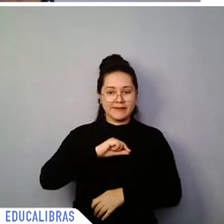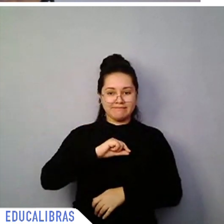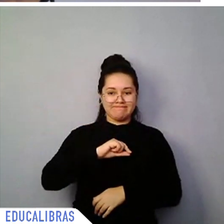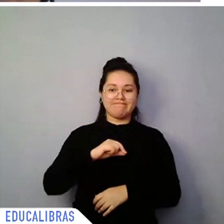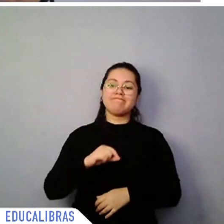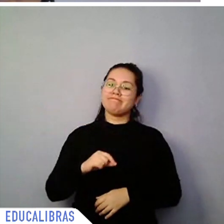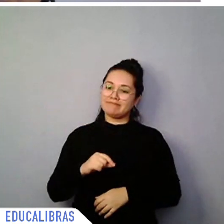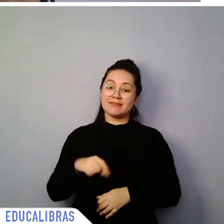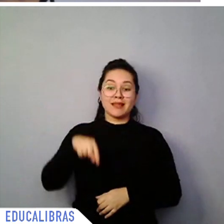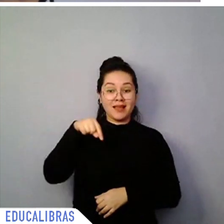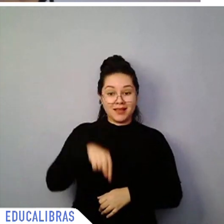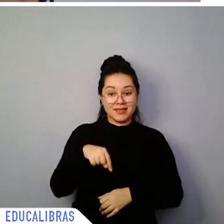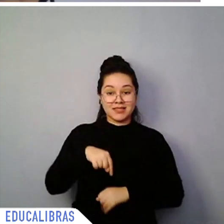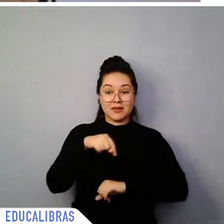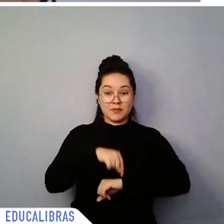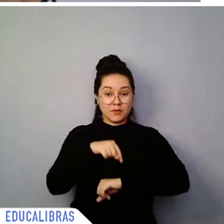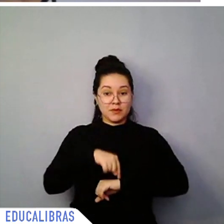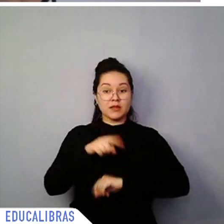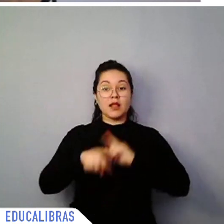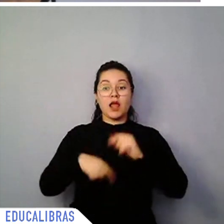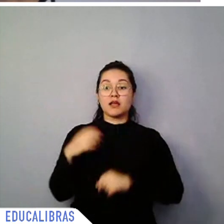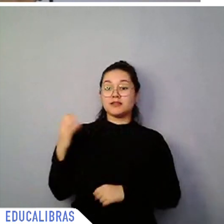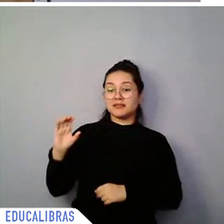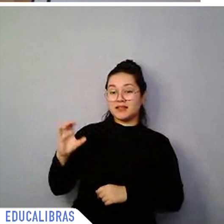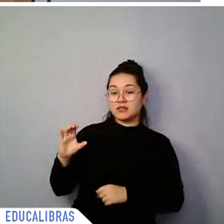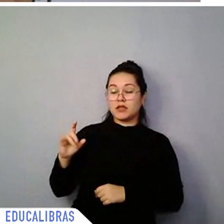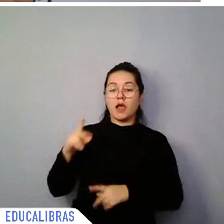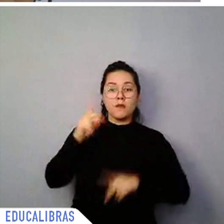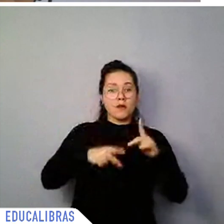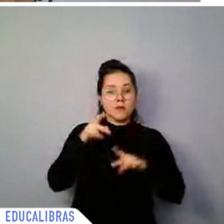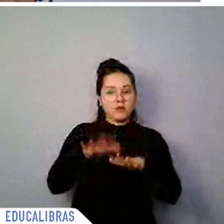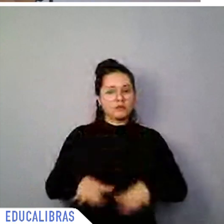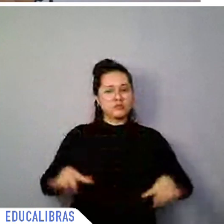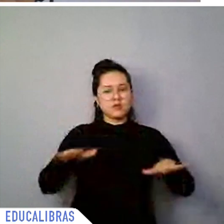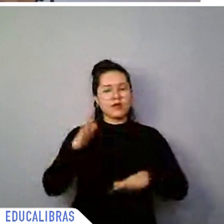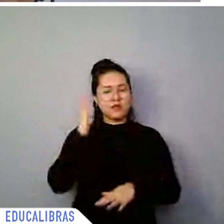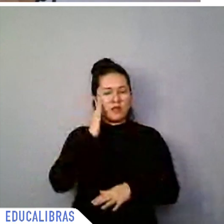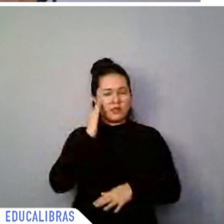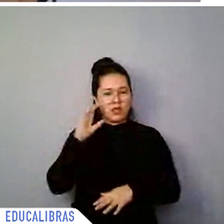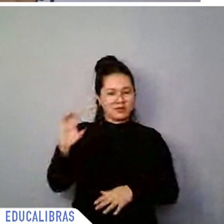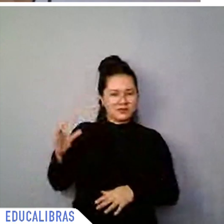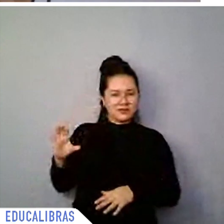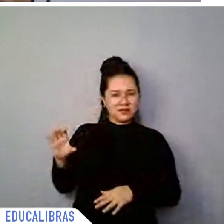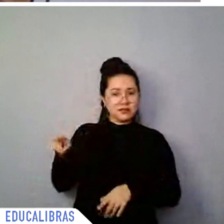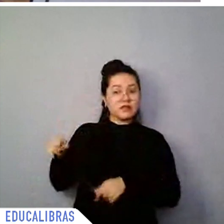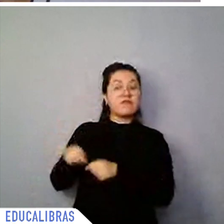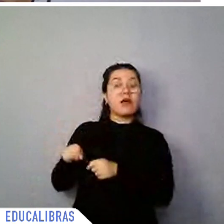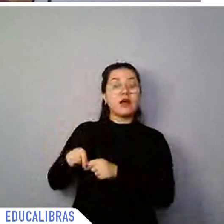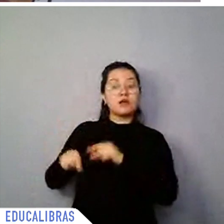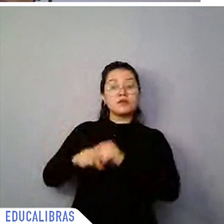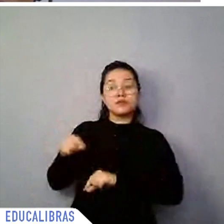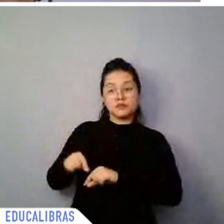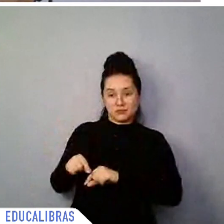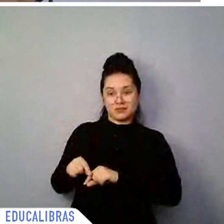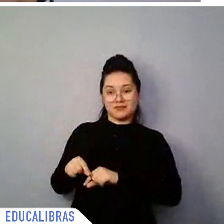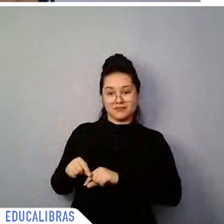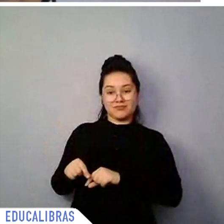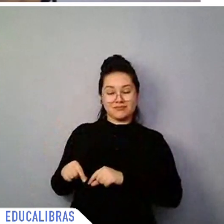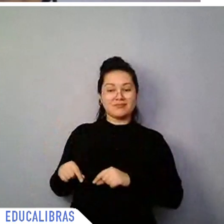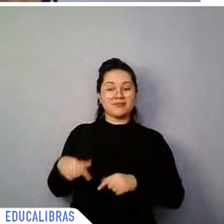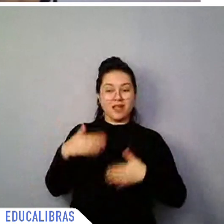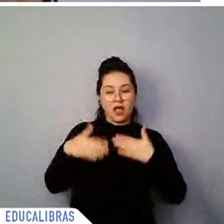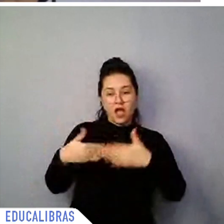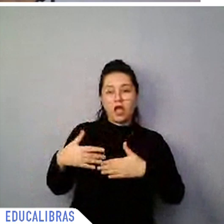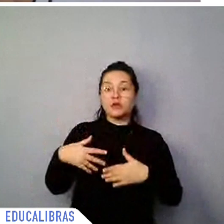knowledge and see the potential of all these scientists' works. We are living at a time where